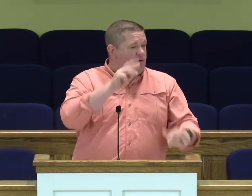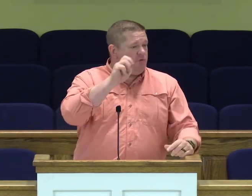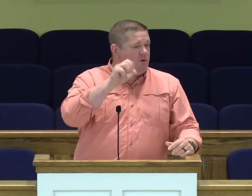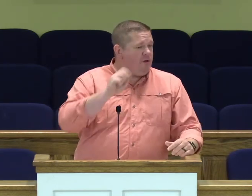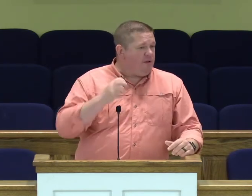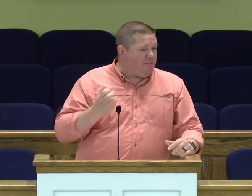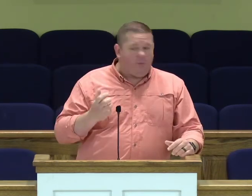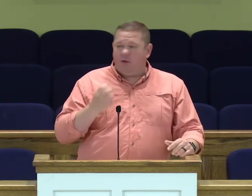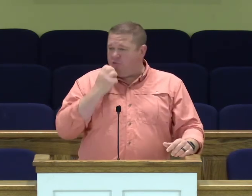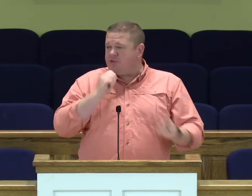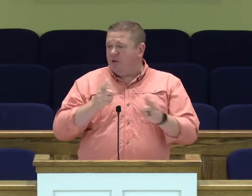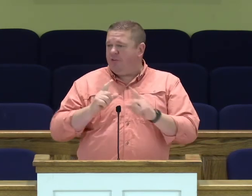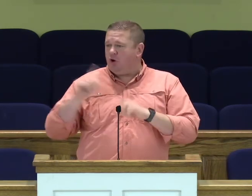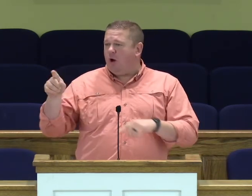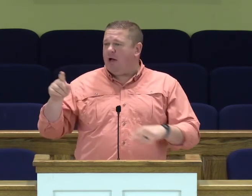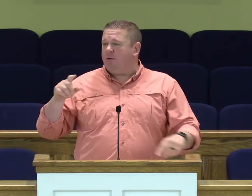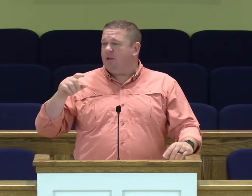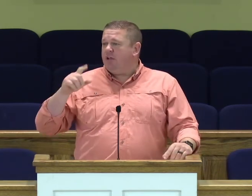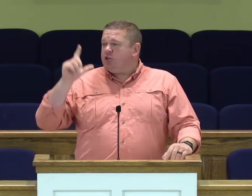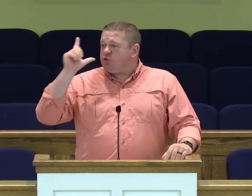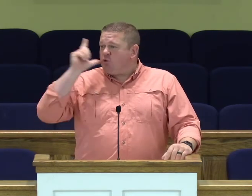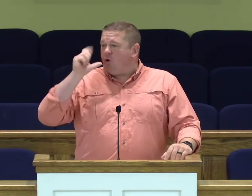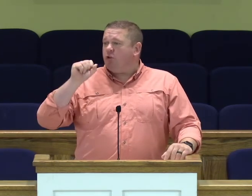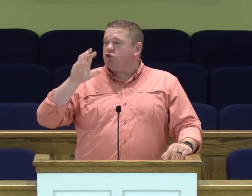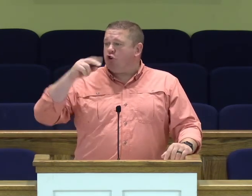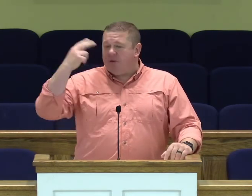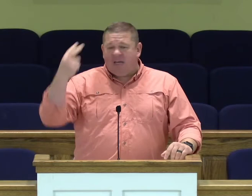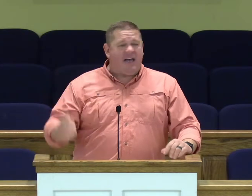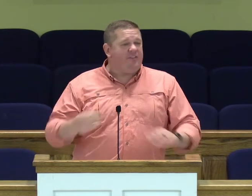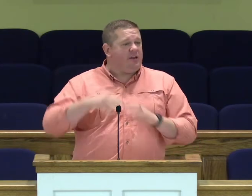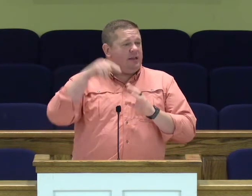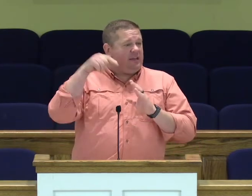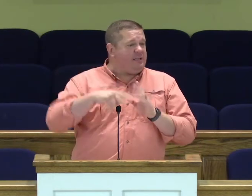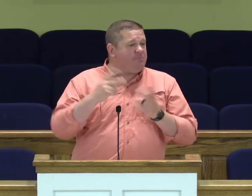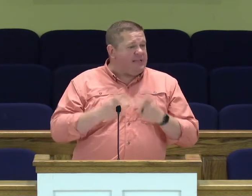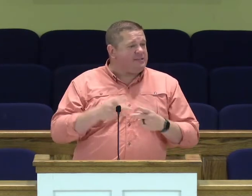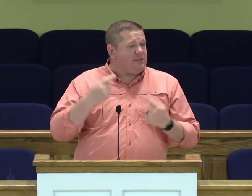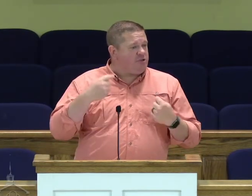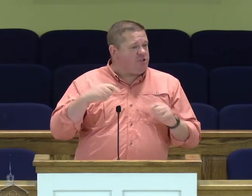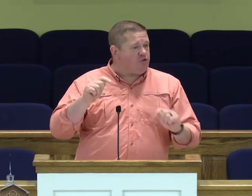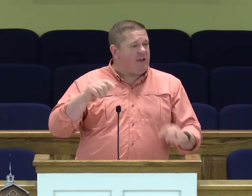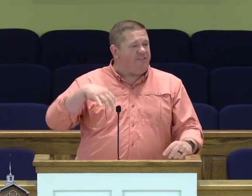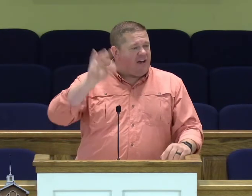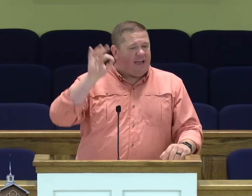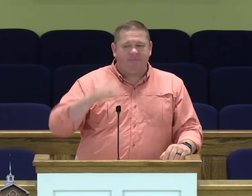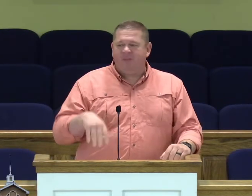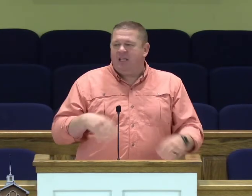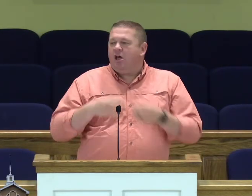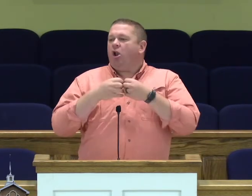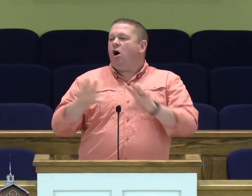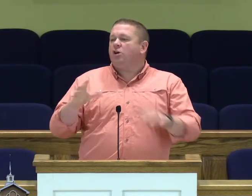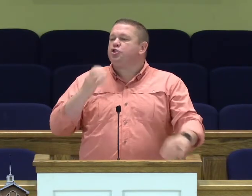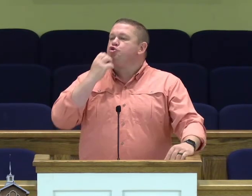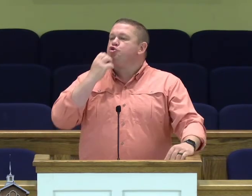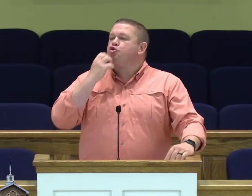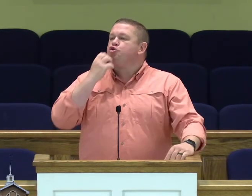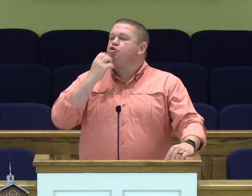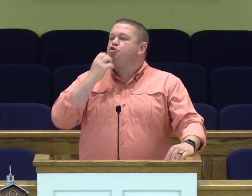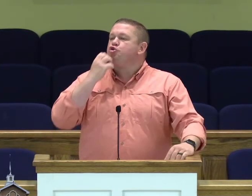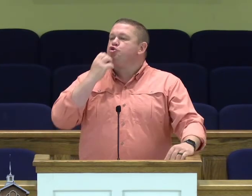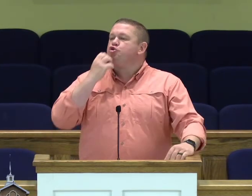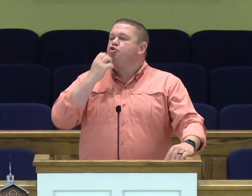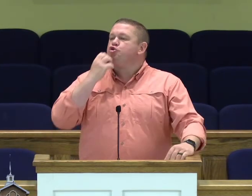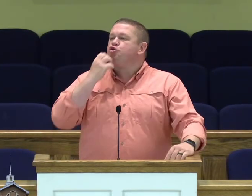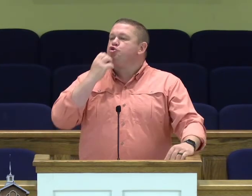hunt. They want to treasure hunt. They'll go out and snorkel and scuba dive into deep places, and they're still trying to find lost